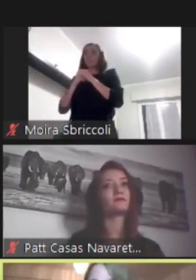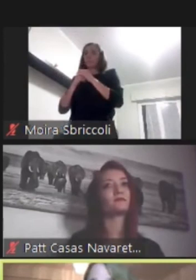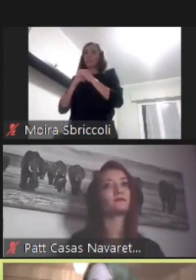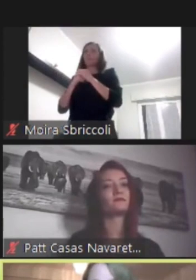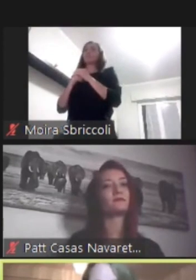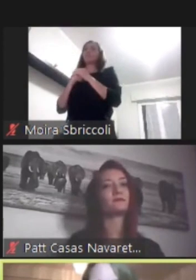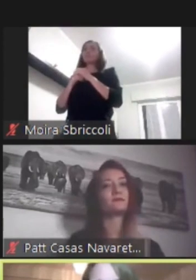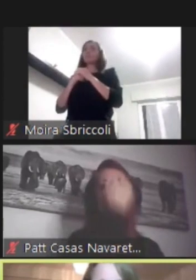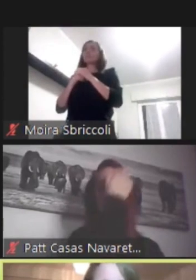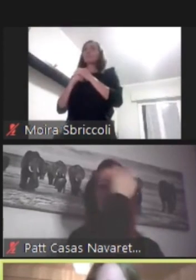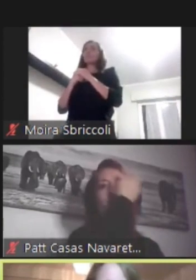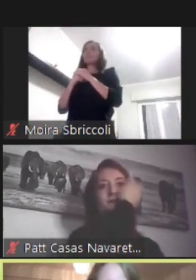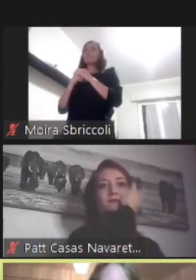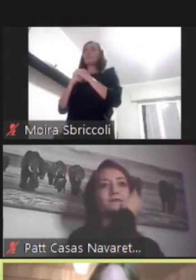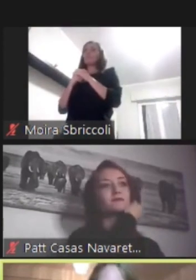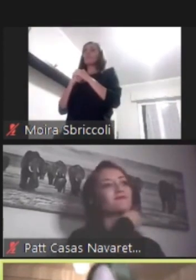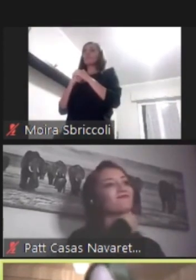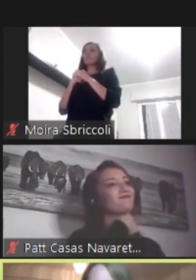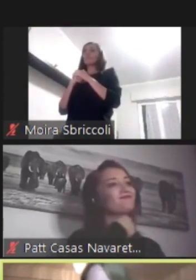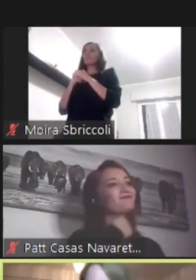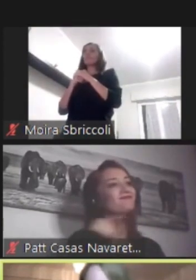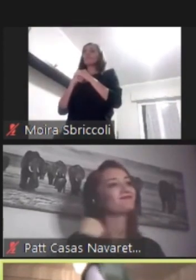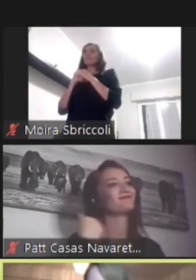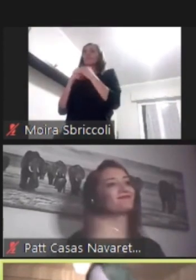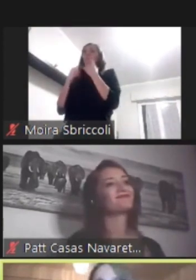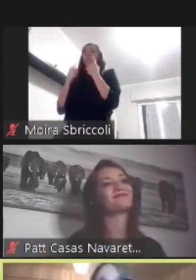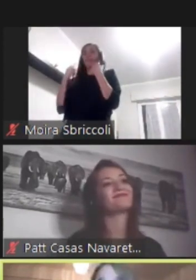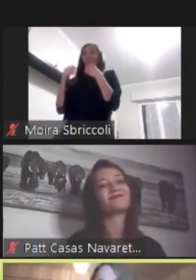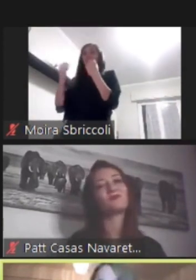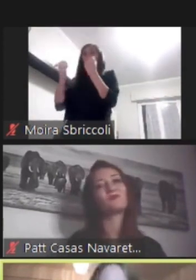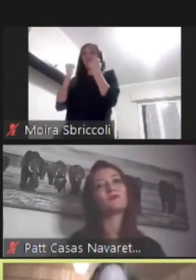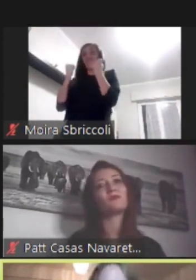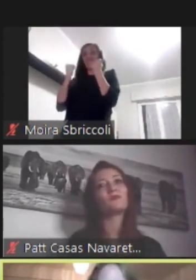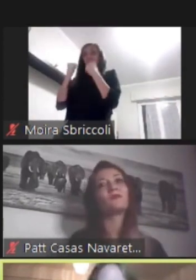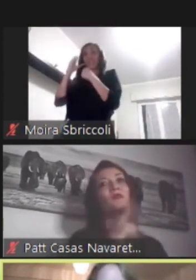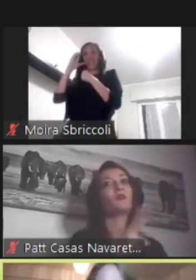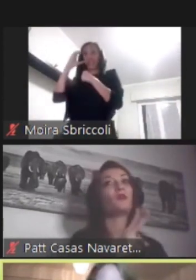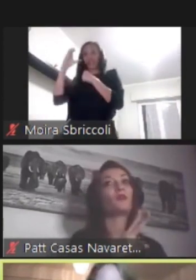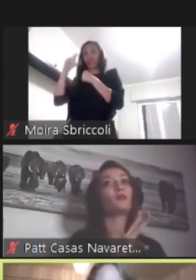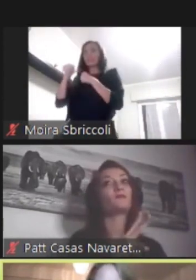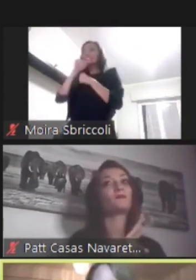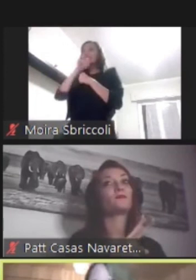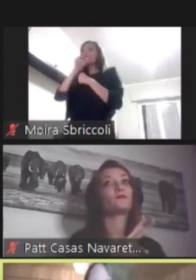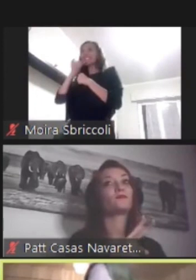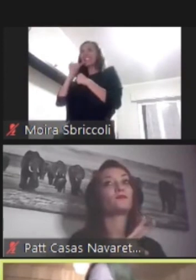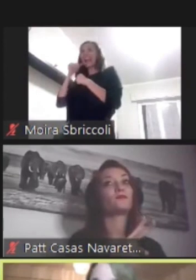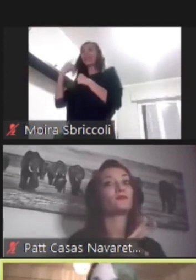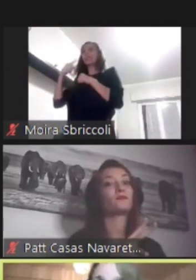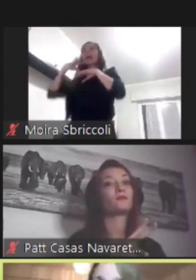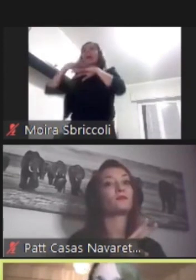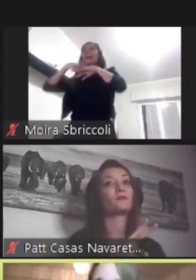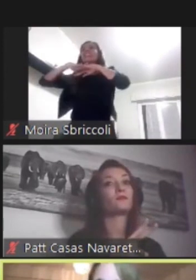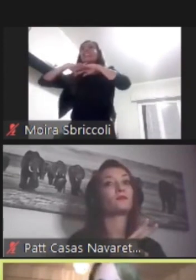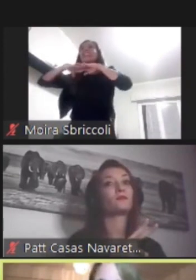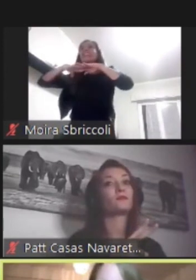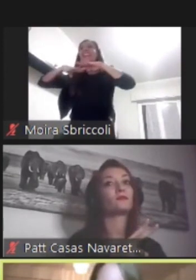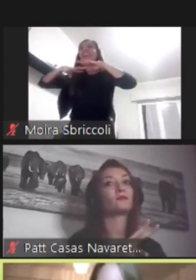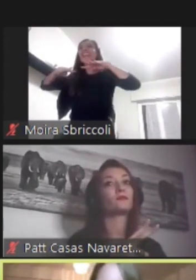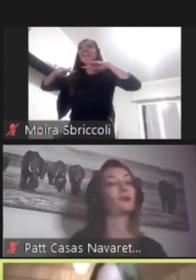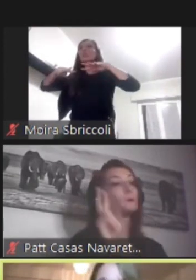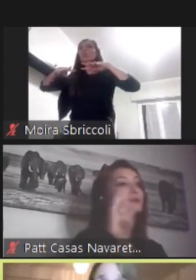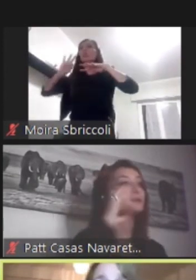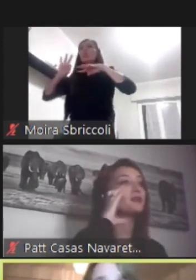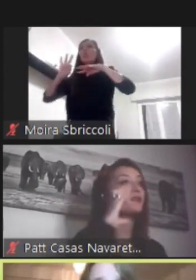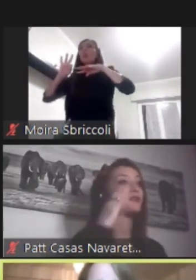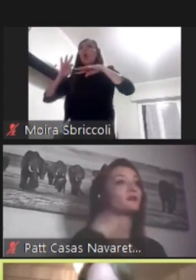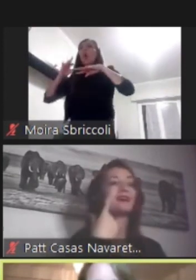growth and repair of all the tissues all over our body. And we do not